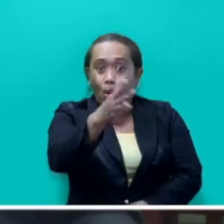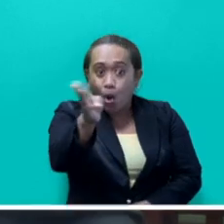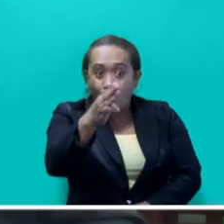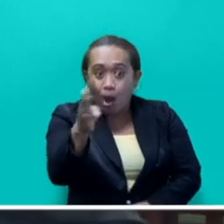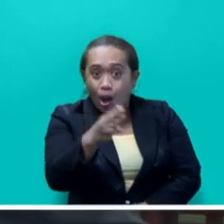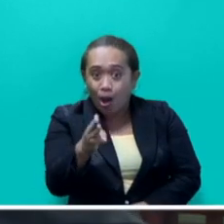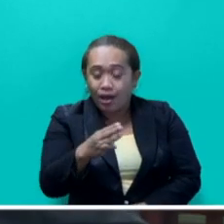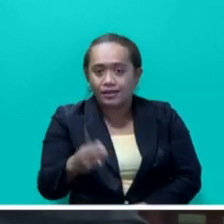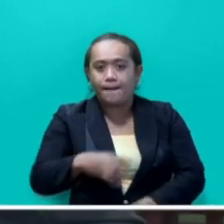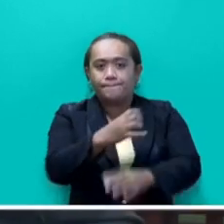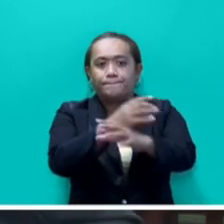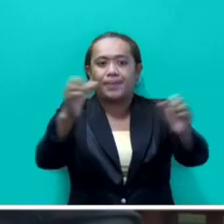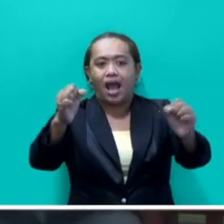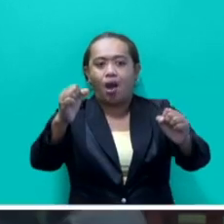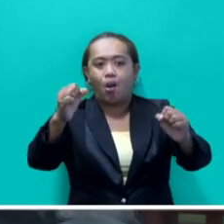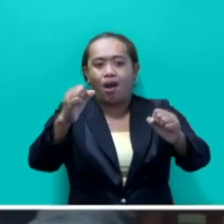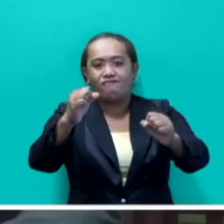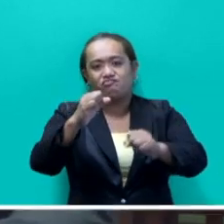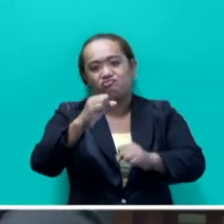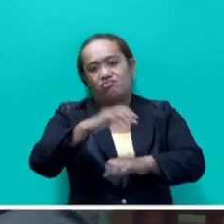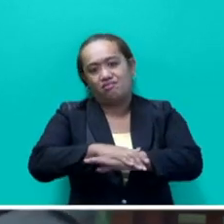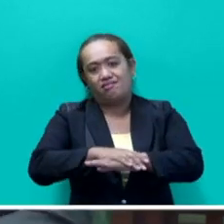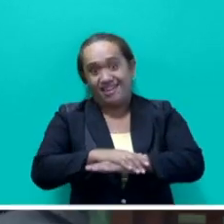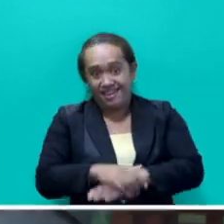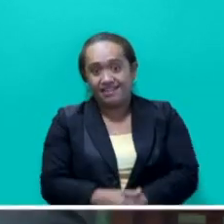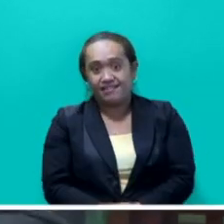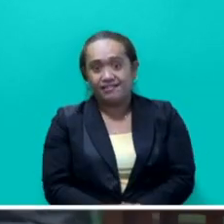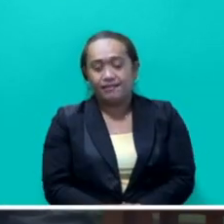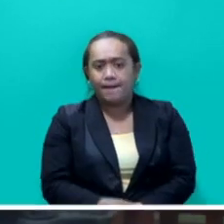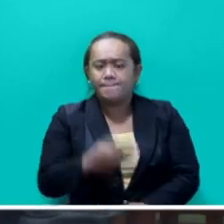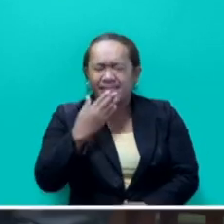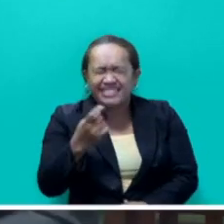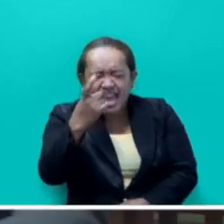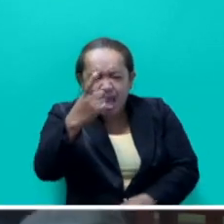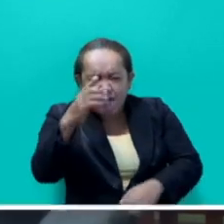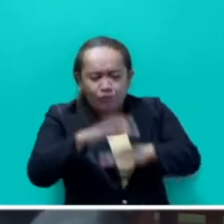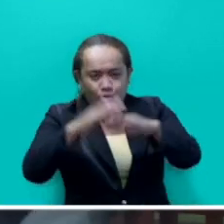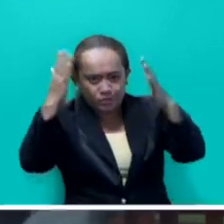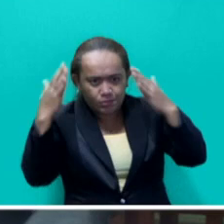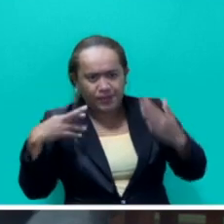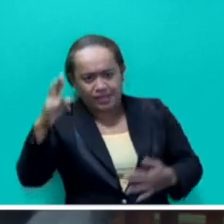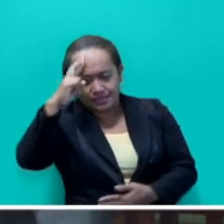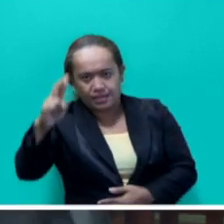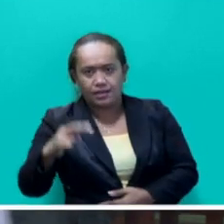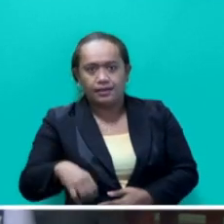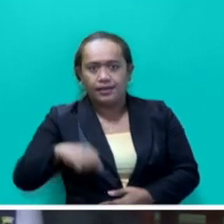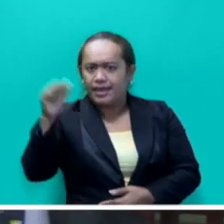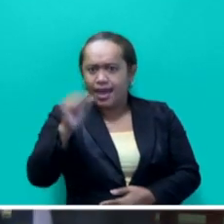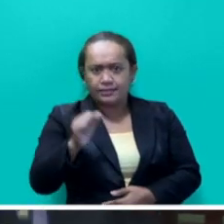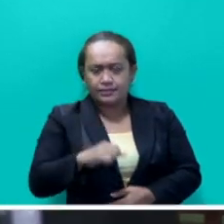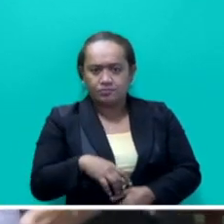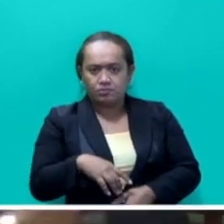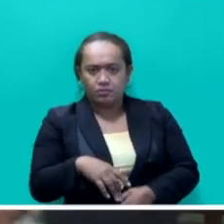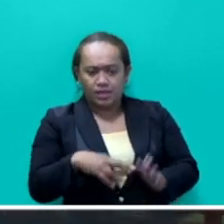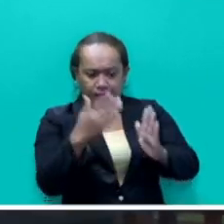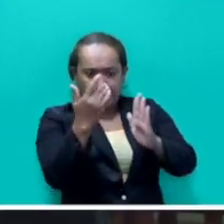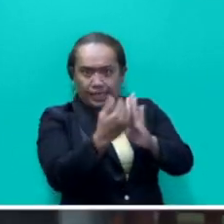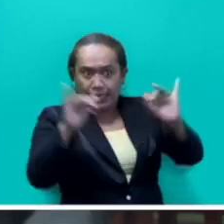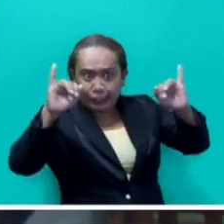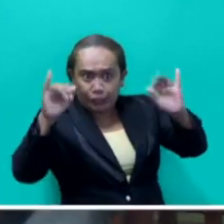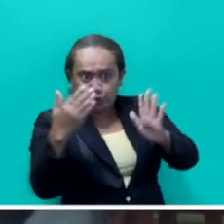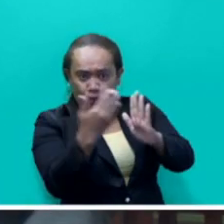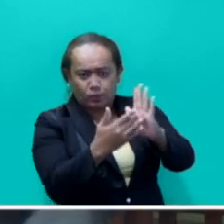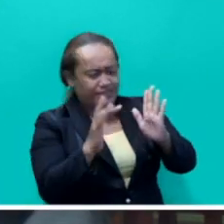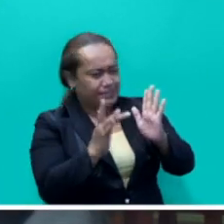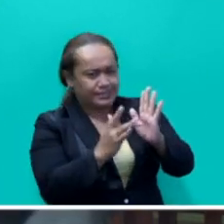So let's tread cautiously, Mr. Speaker, sir. We understand the sensitivity of the issues, but let's look at the